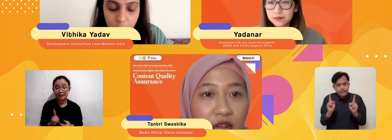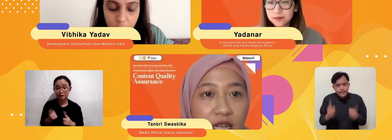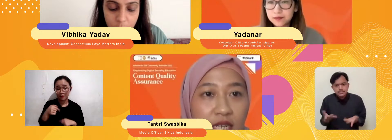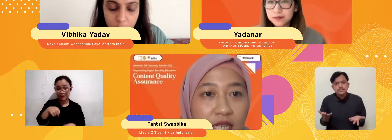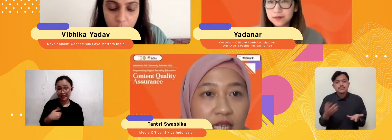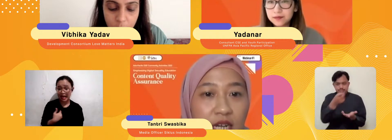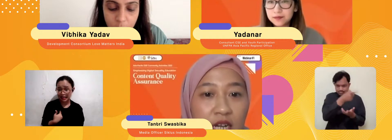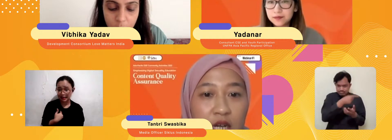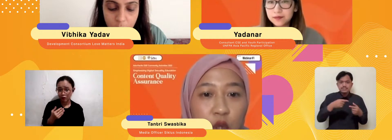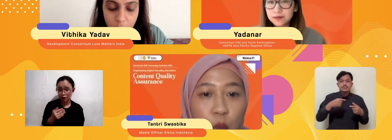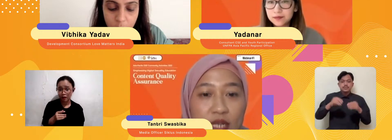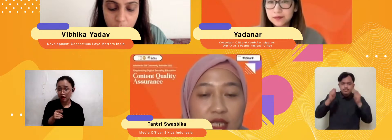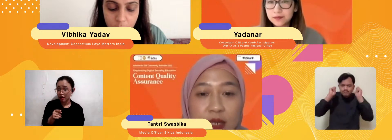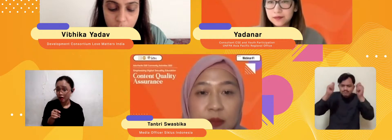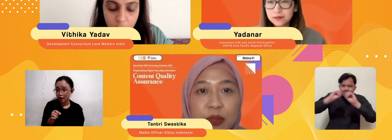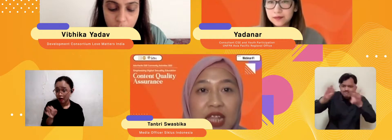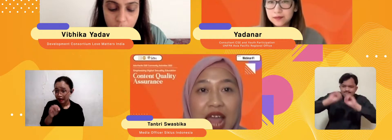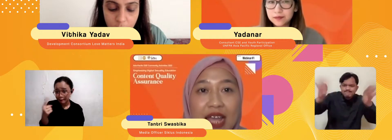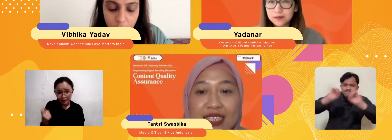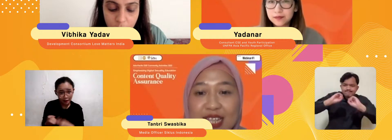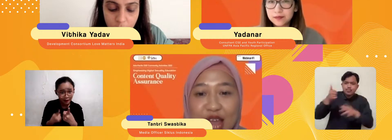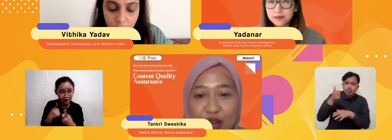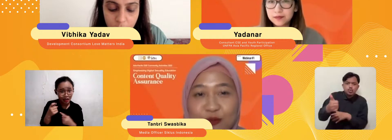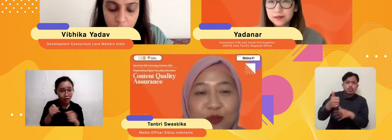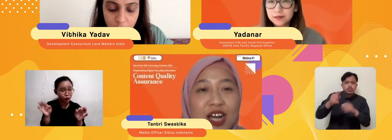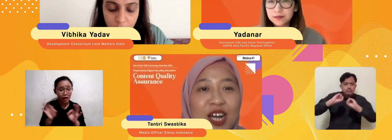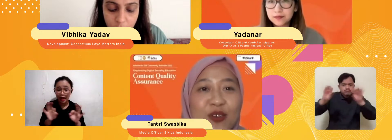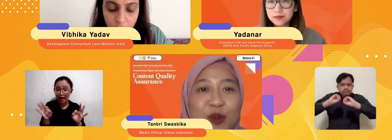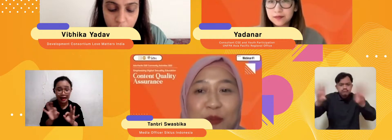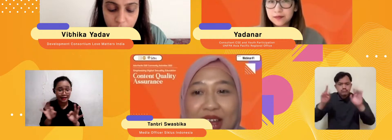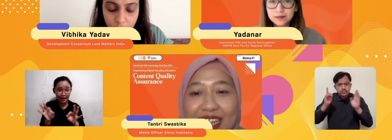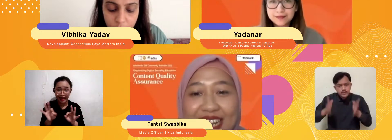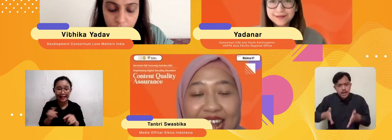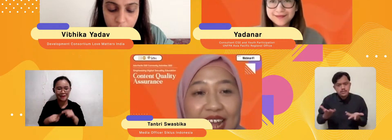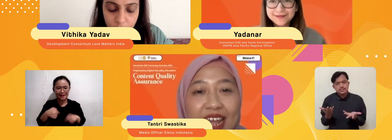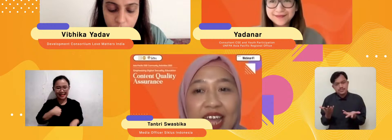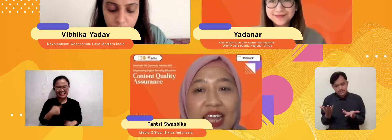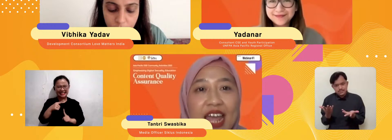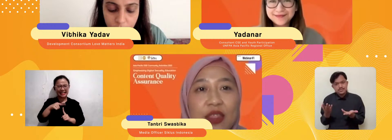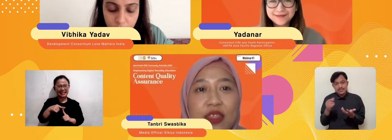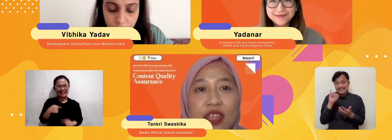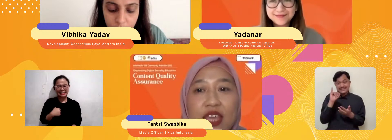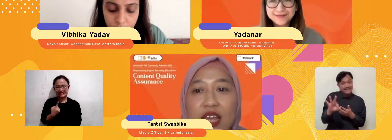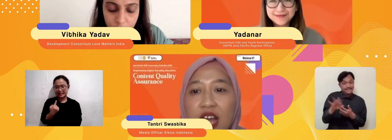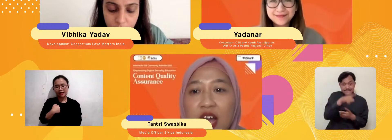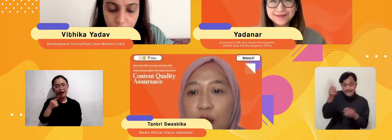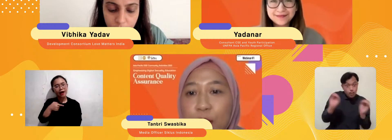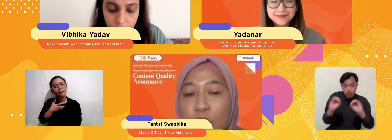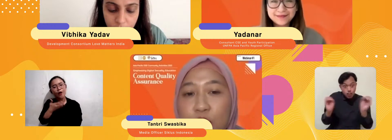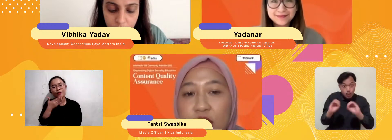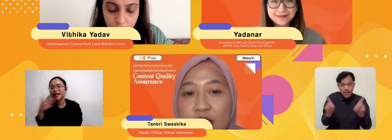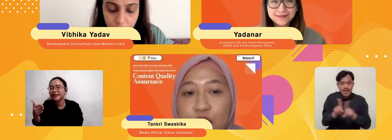have any question, but I still have from mine, and I think I would like to